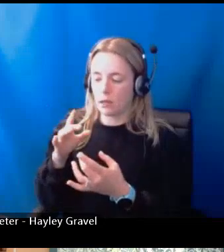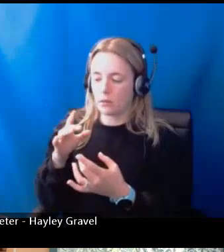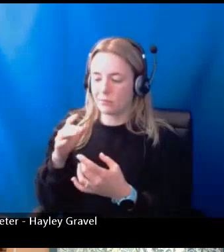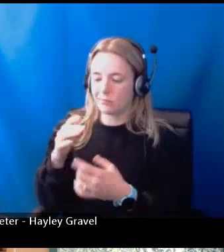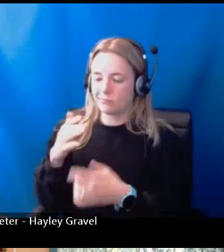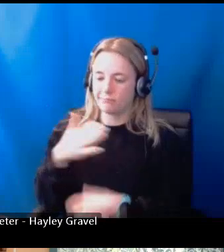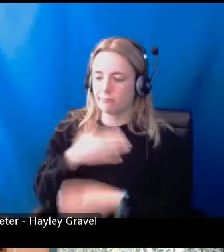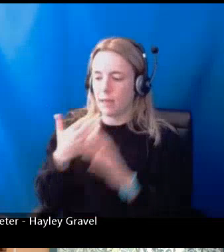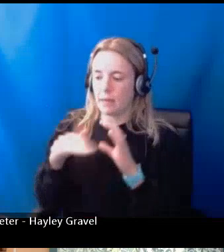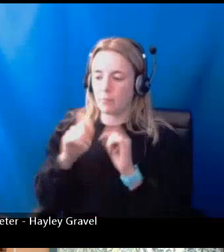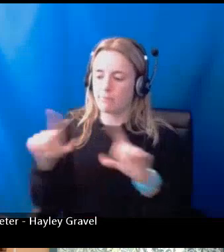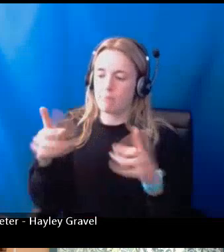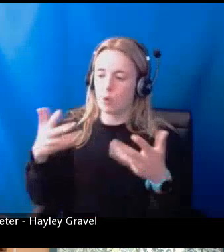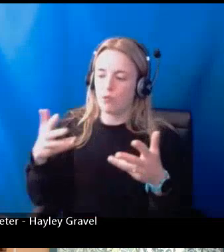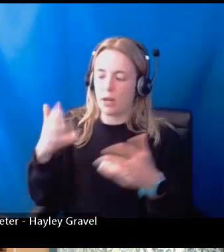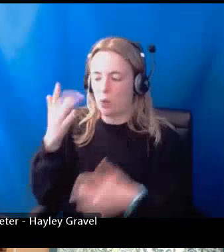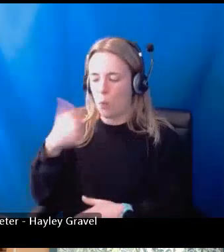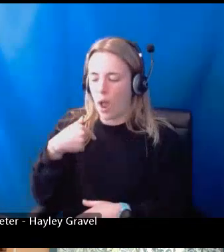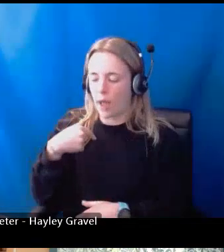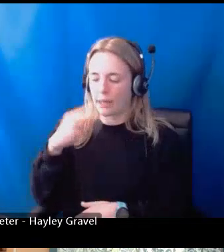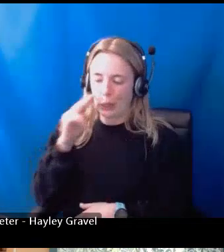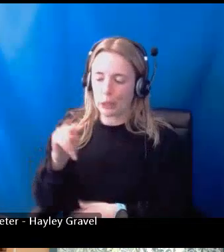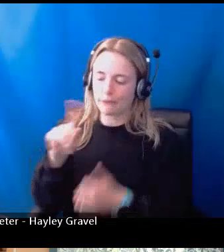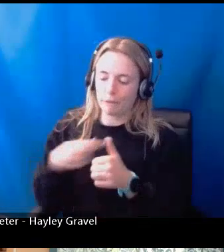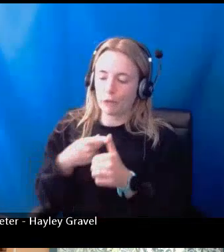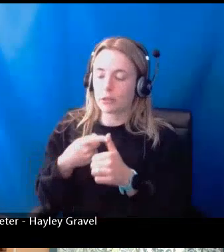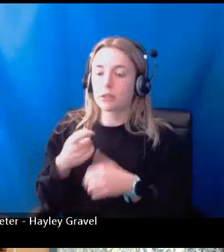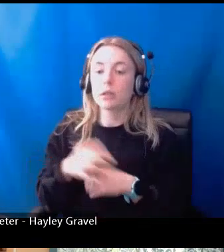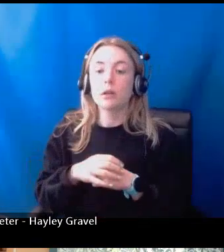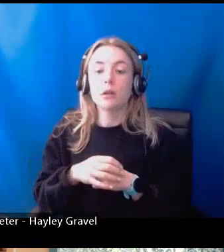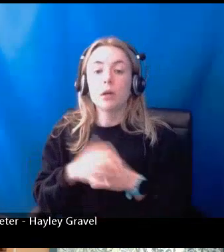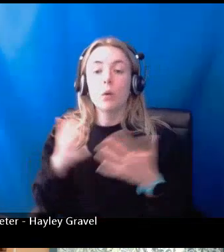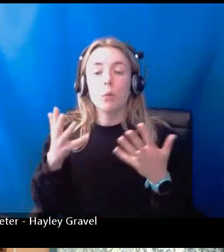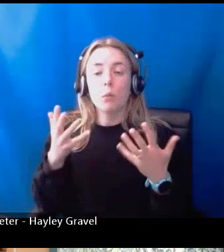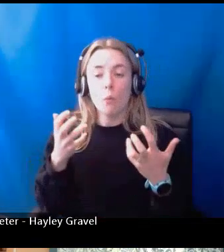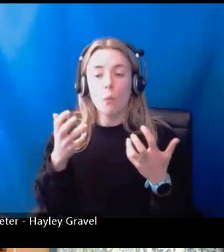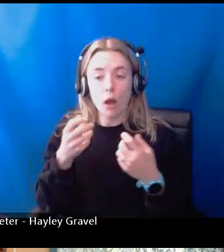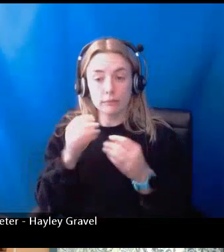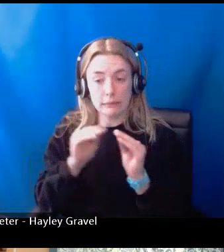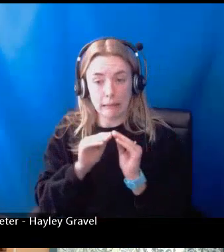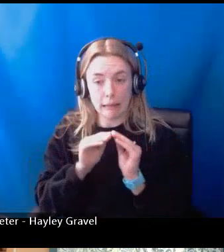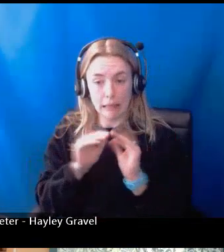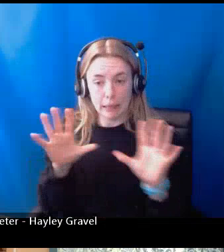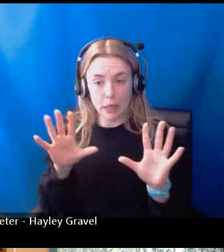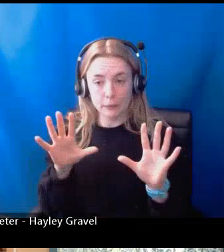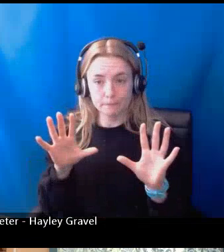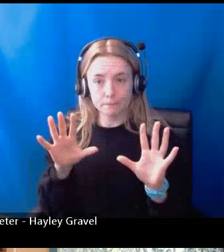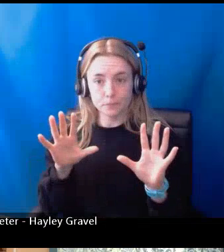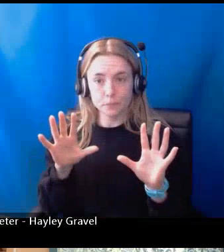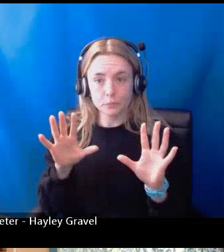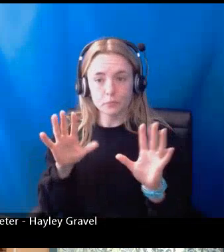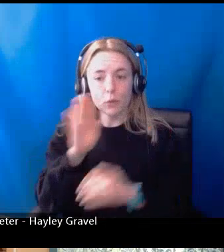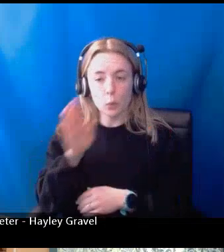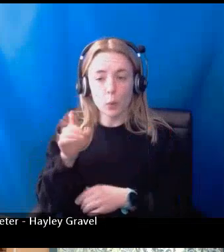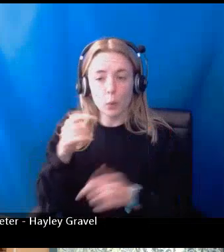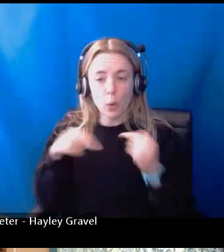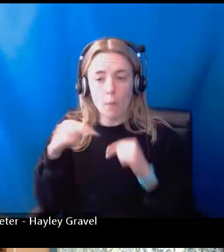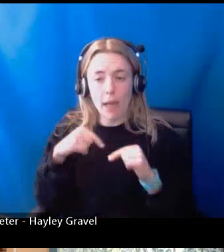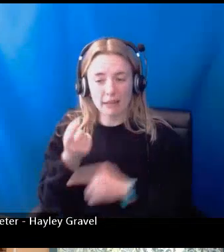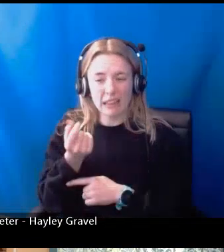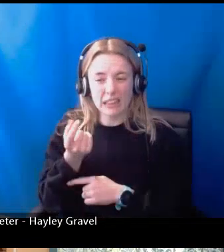I looked at yours first. So I just want to make sure that we're clear. I'm going to go through, I'm going to go back and just do a little bit of